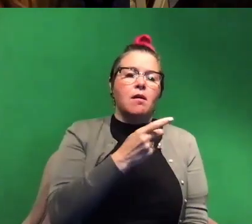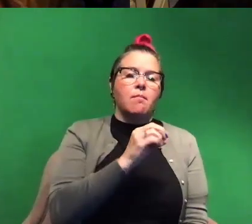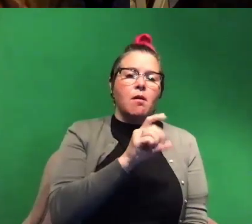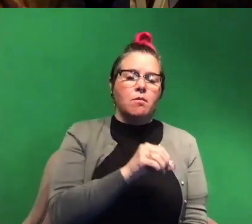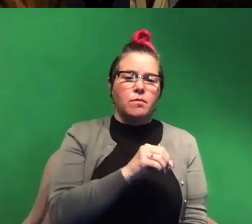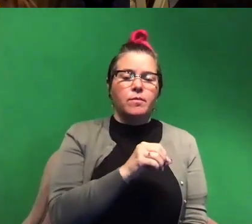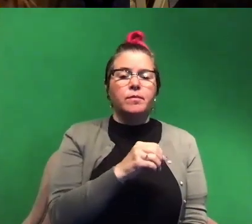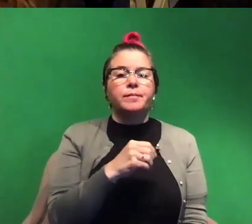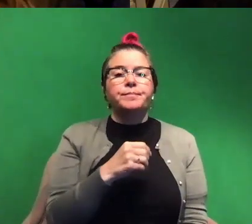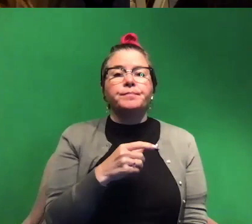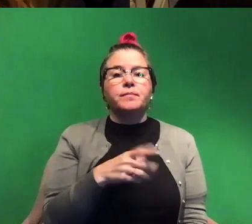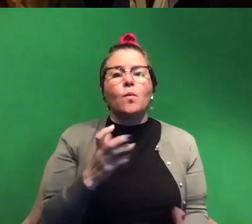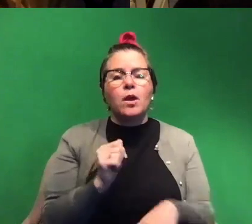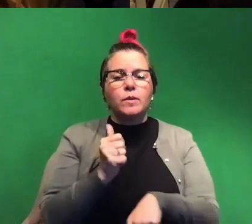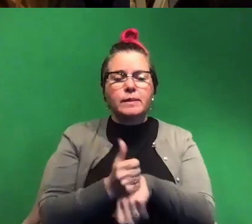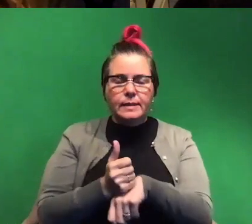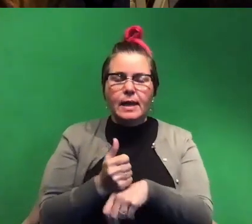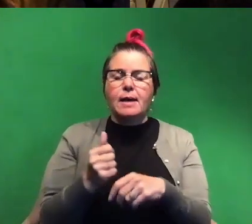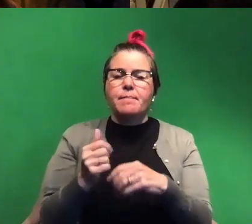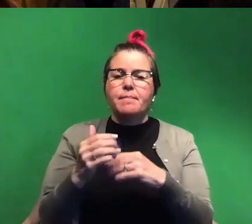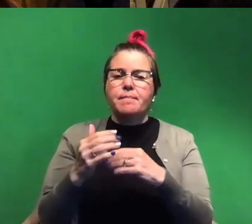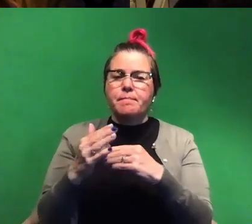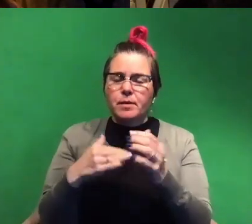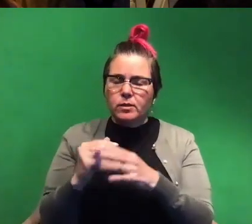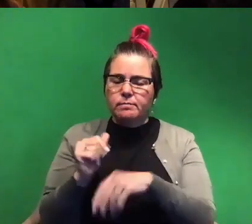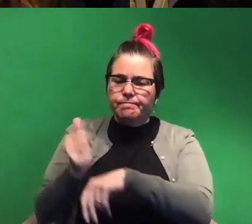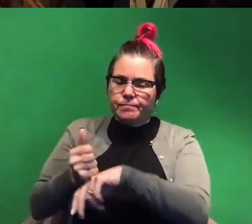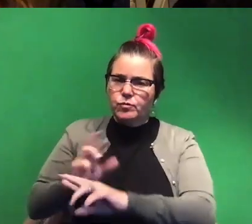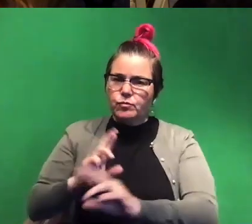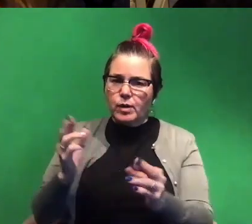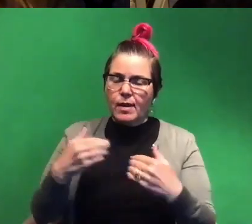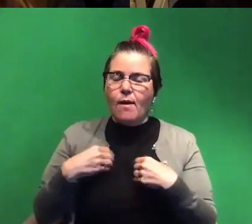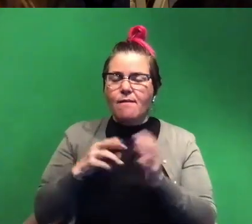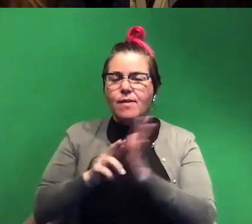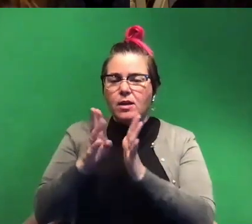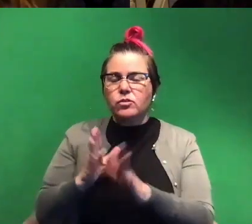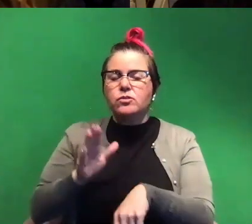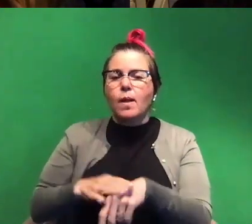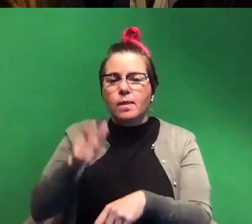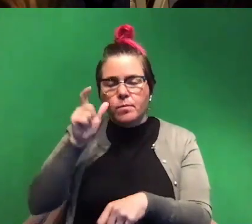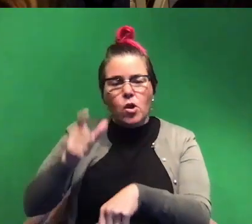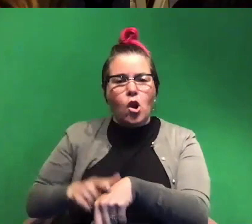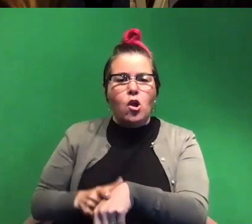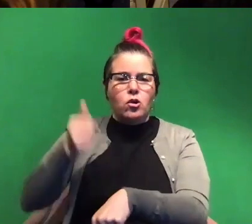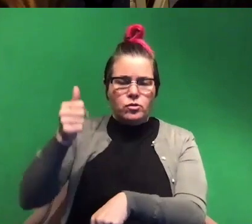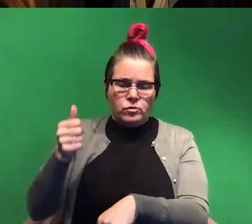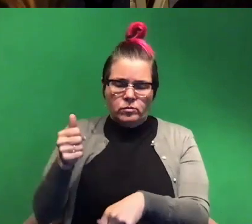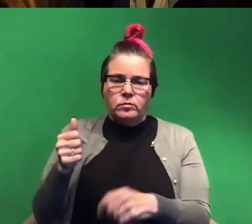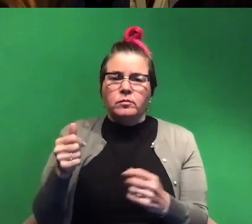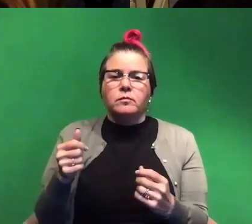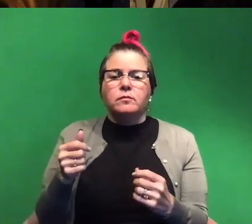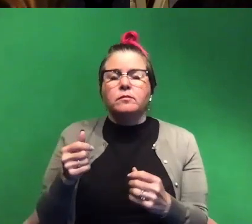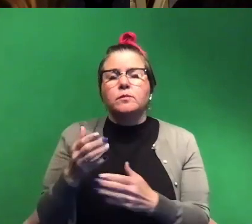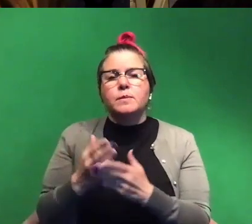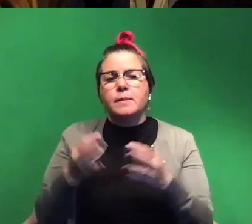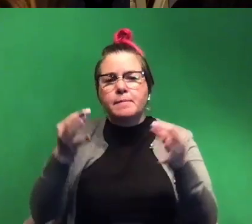they want to set up the infrastructure so we can have astronauts on the moon for much longer term. And so some of the decisions that